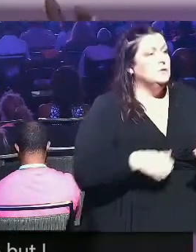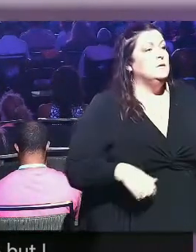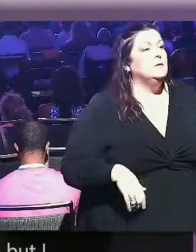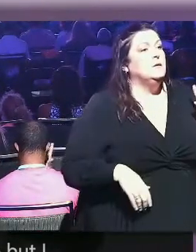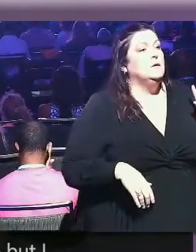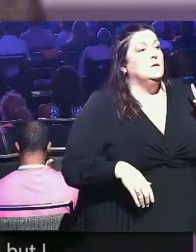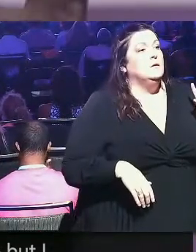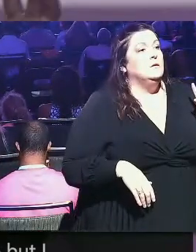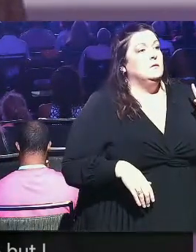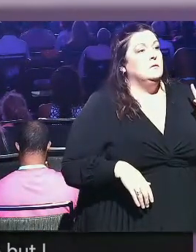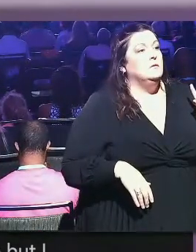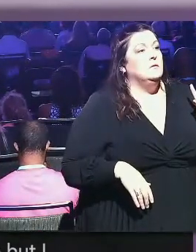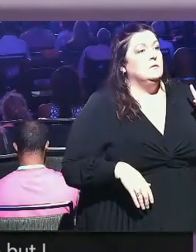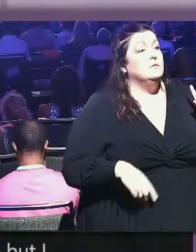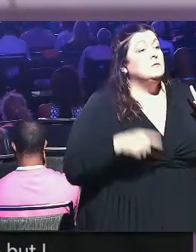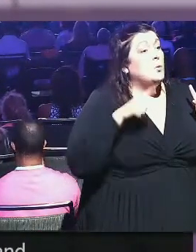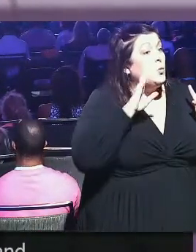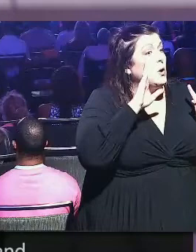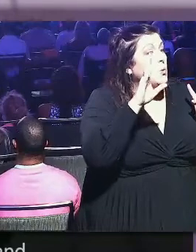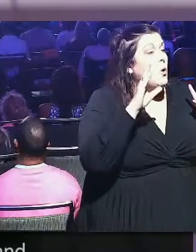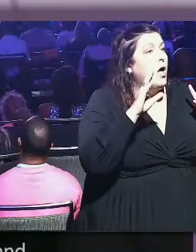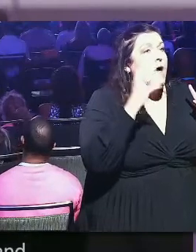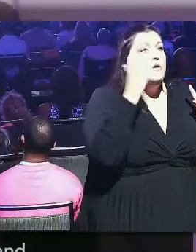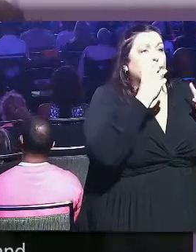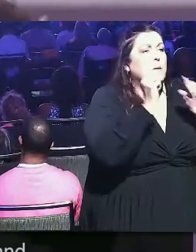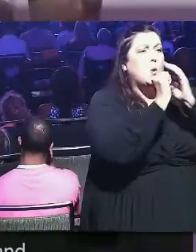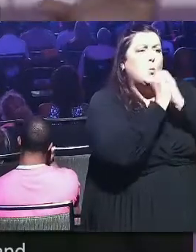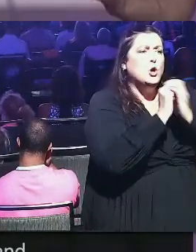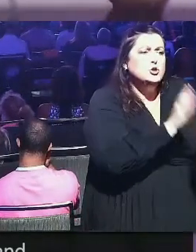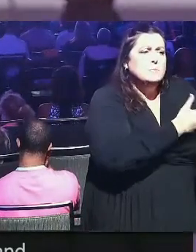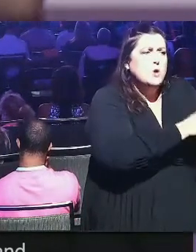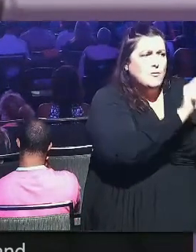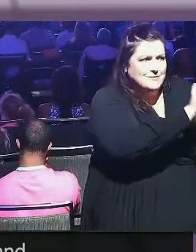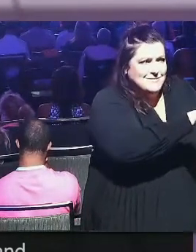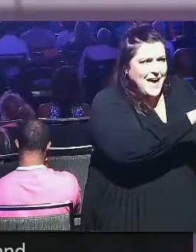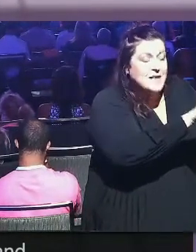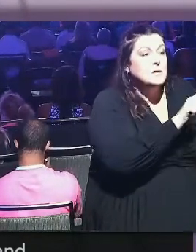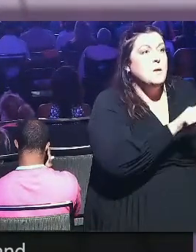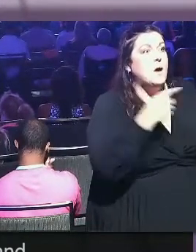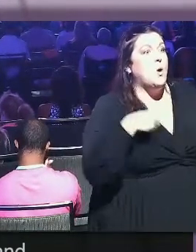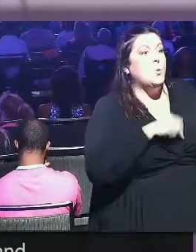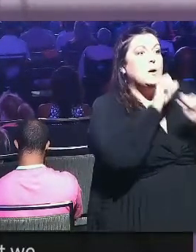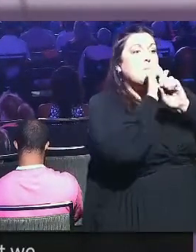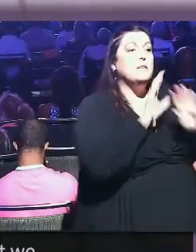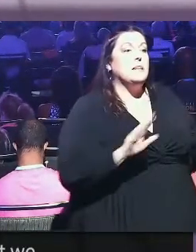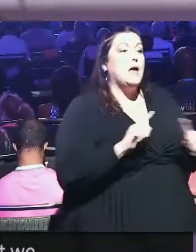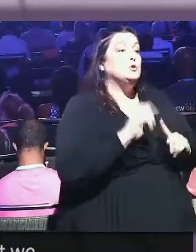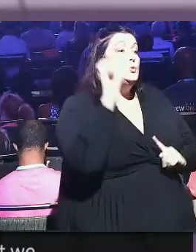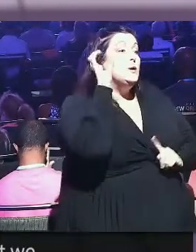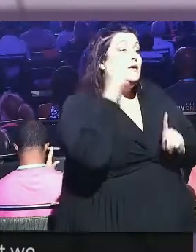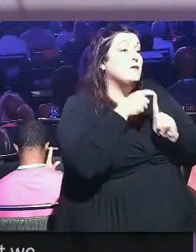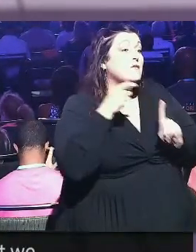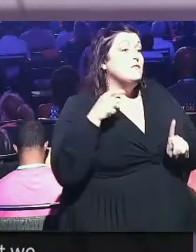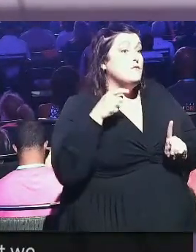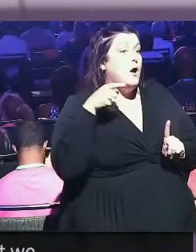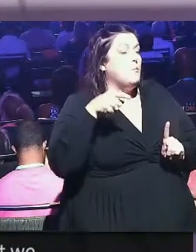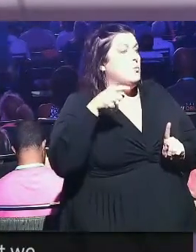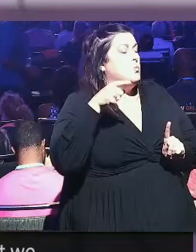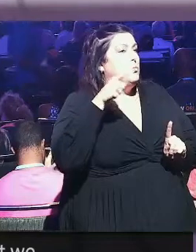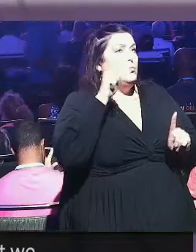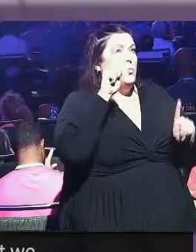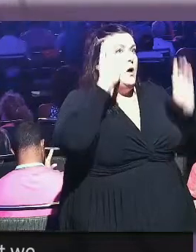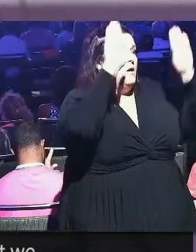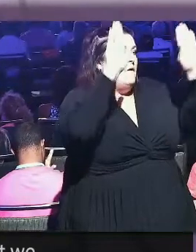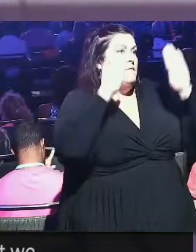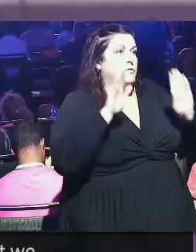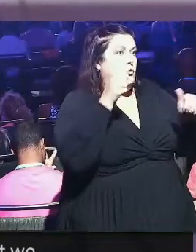stand for some incredible time of worship in just a moment. But we are very blessed to hear from one of the great orators in